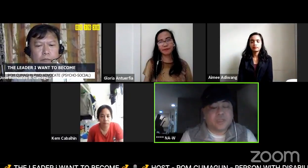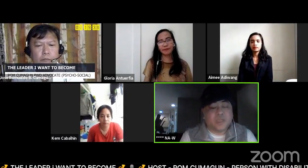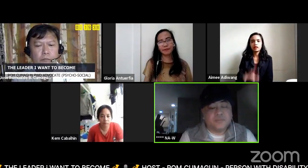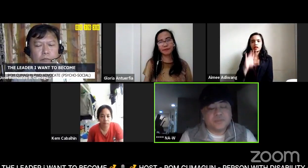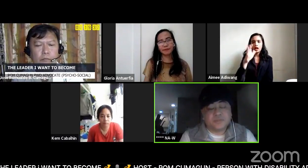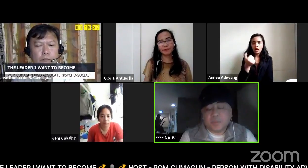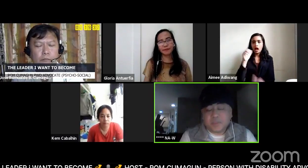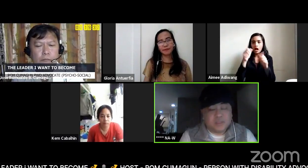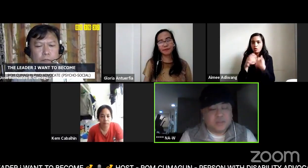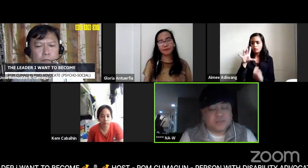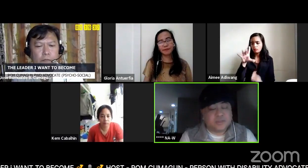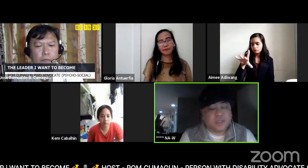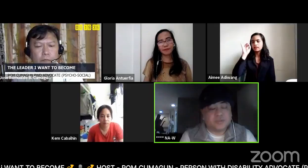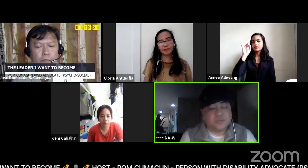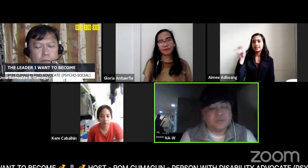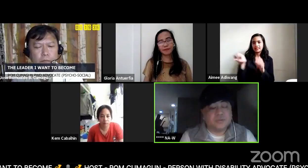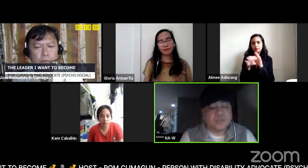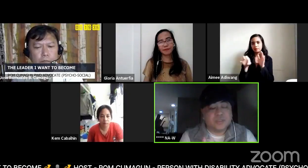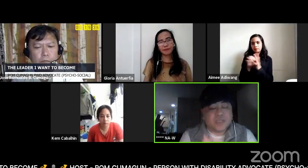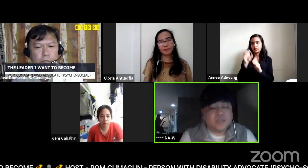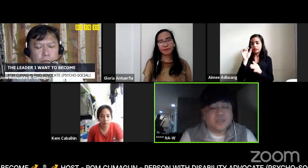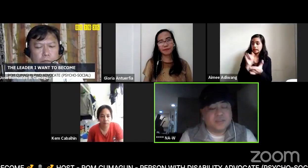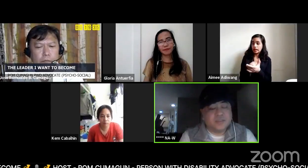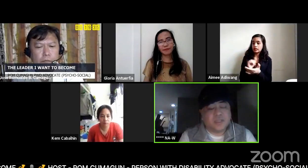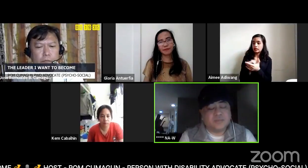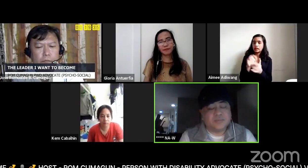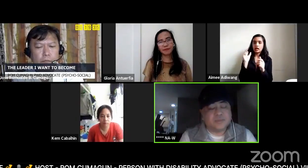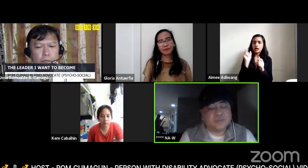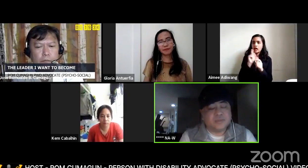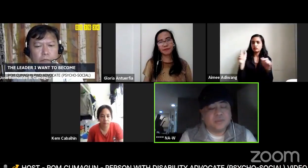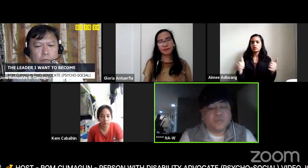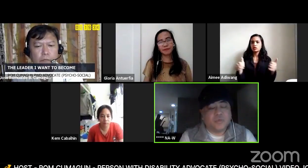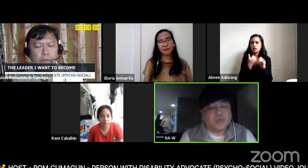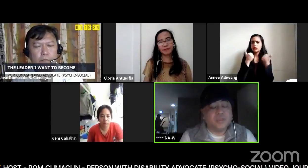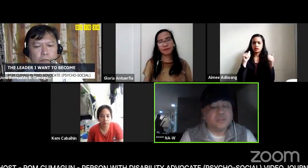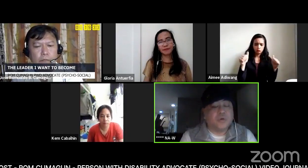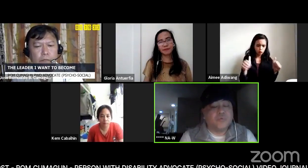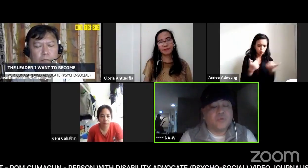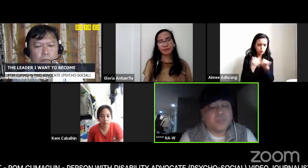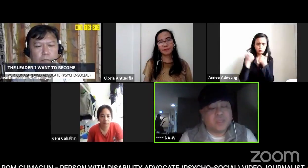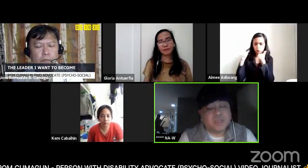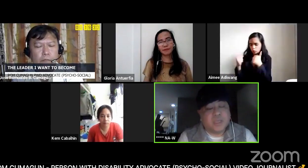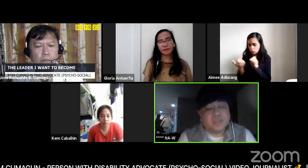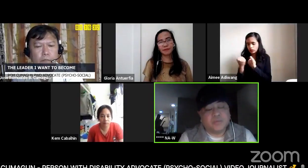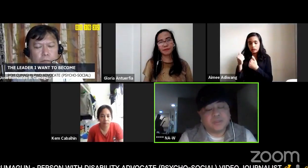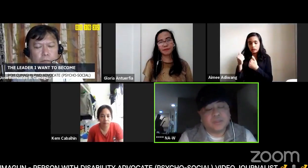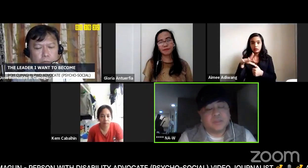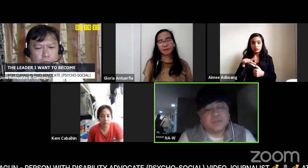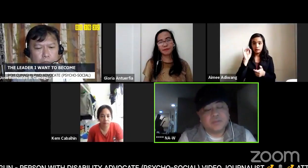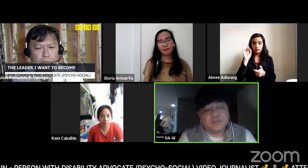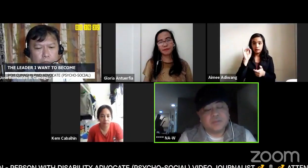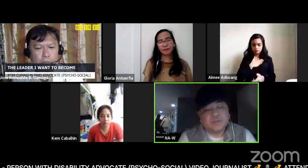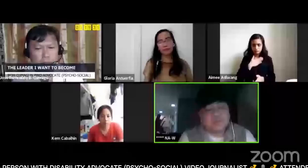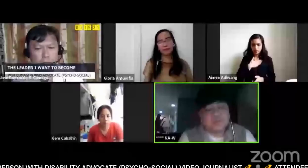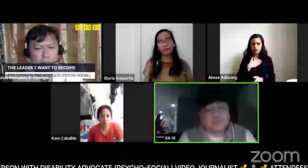discovering those times, especially those times, no, yung the challenging times where I discover my